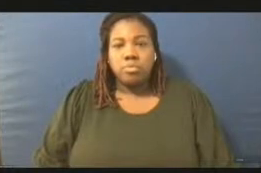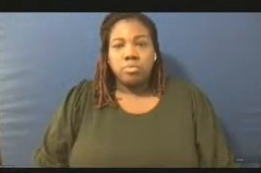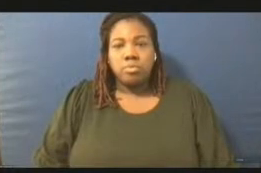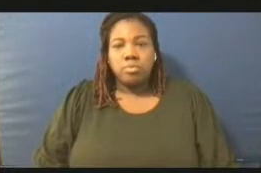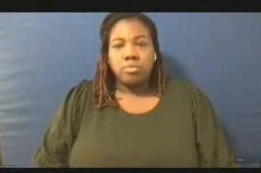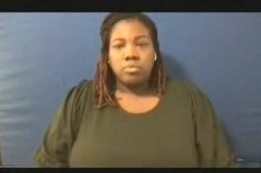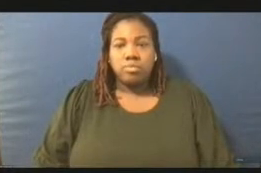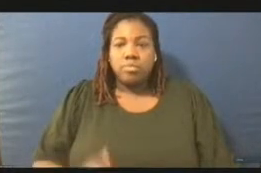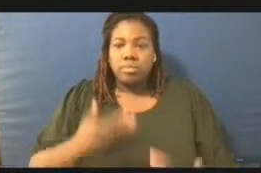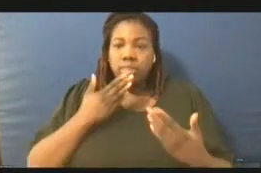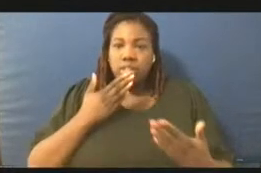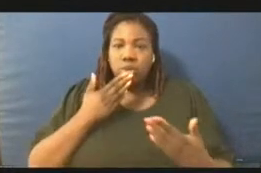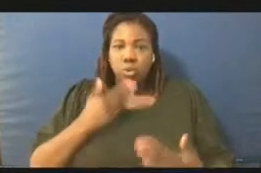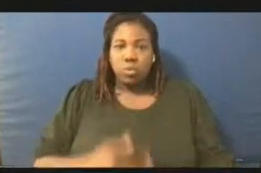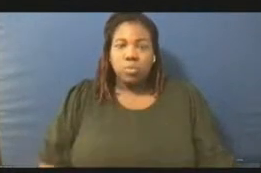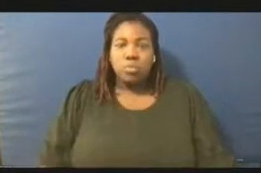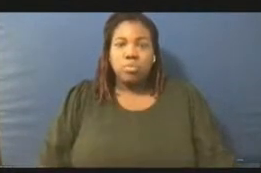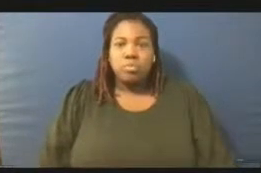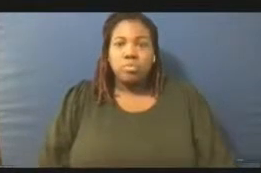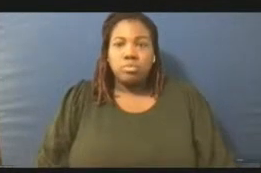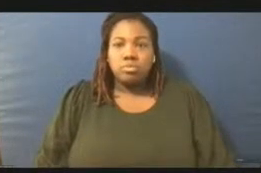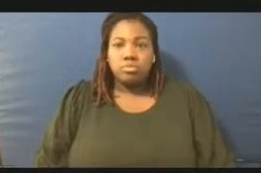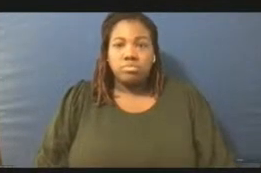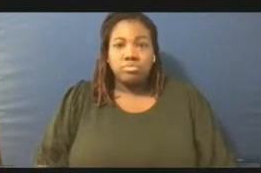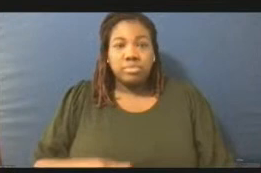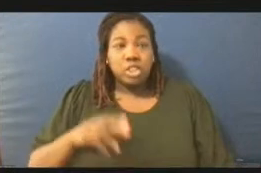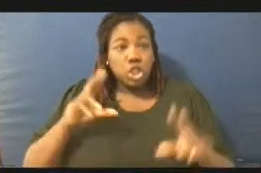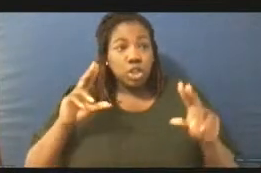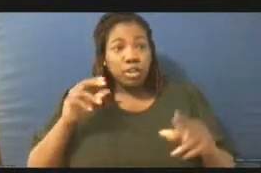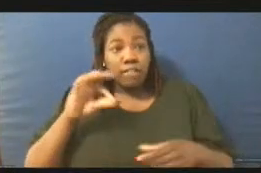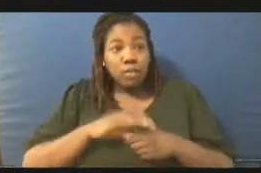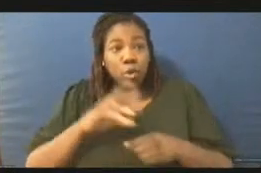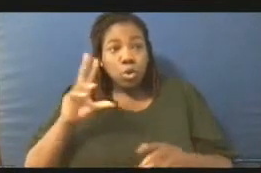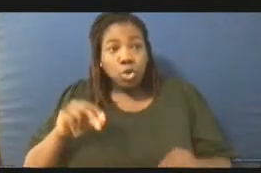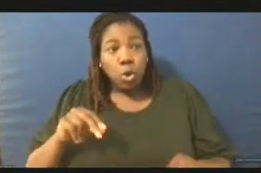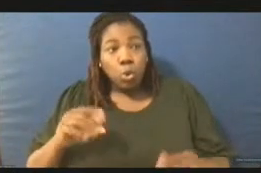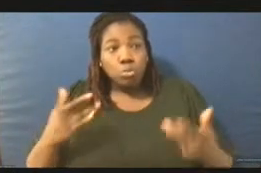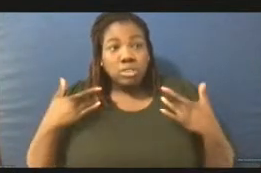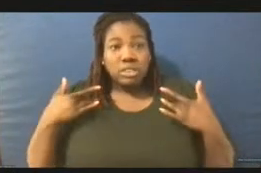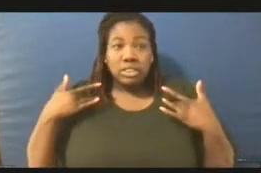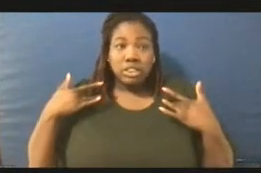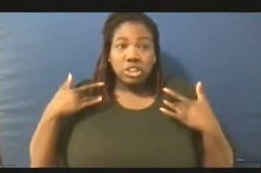Thank you. Any nays? Abstentions?